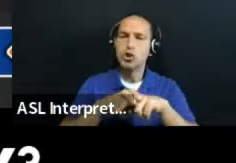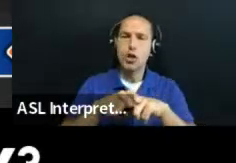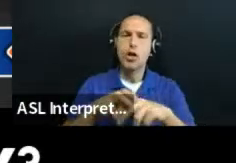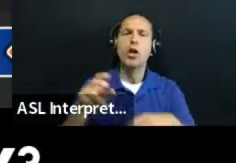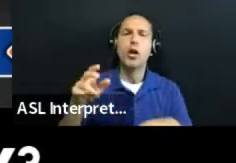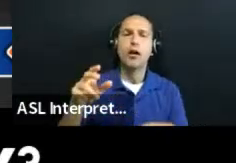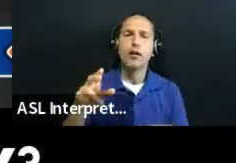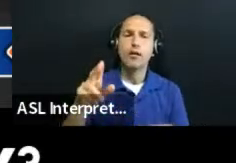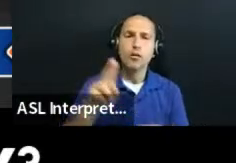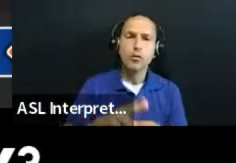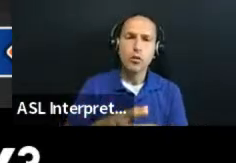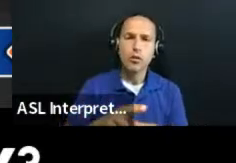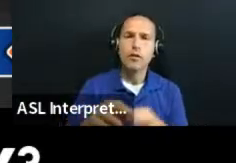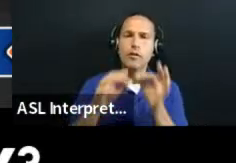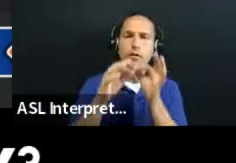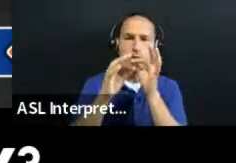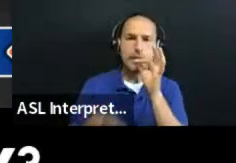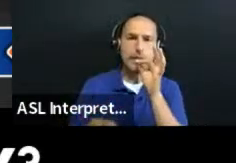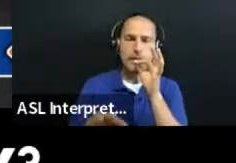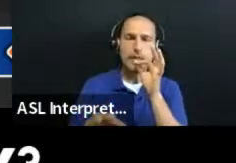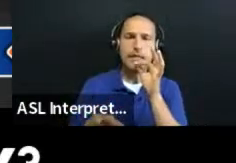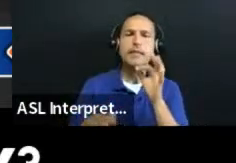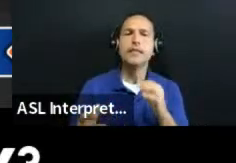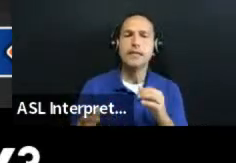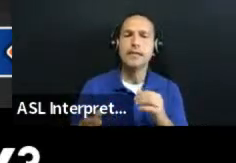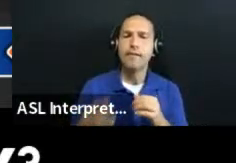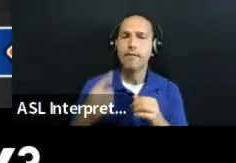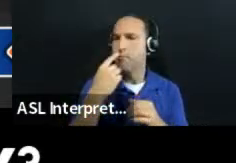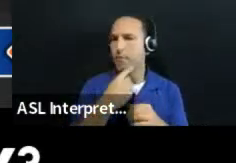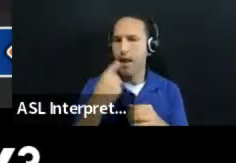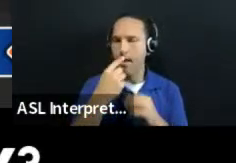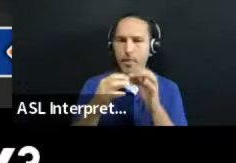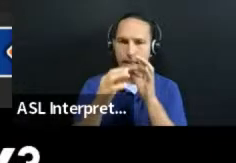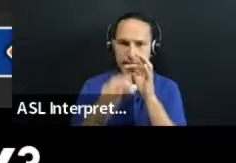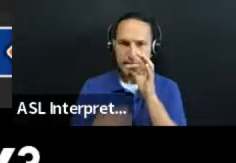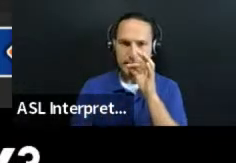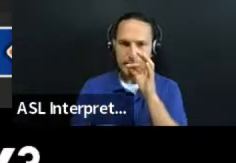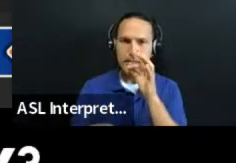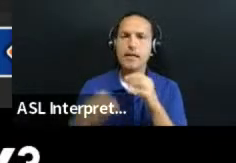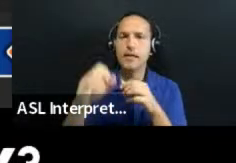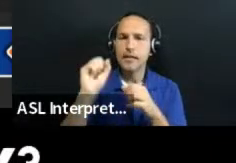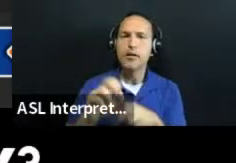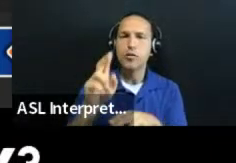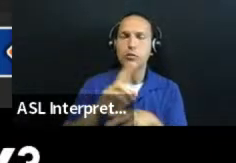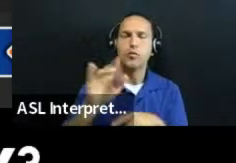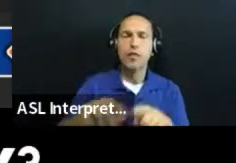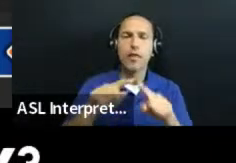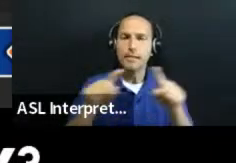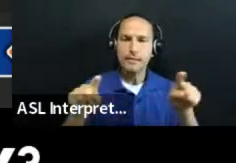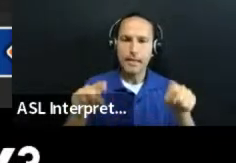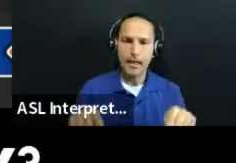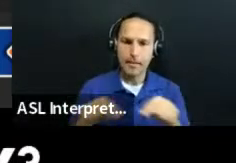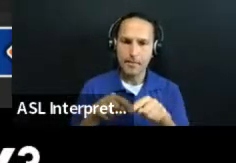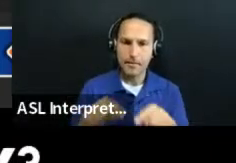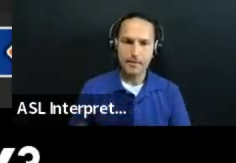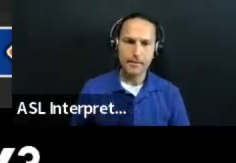stick, which allows him to use his tablet that's in front of